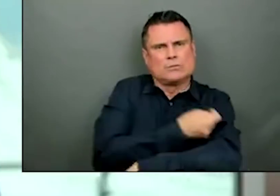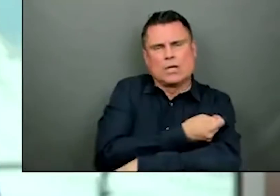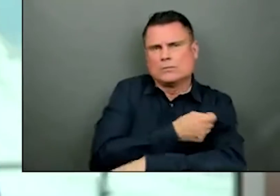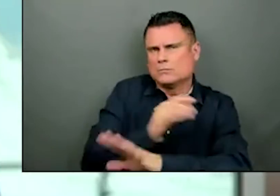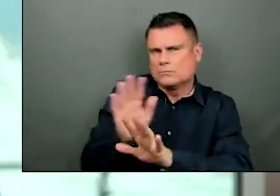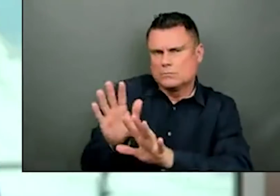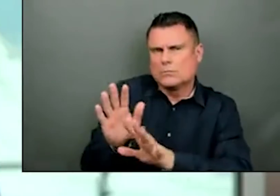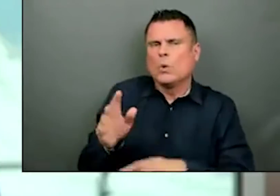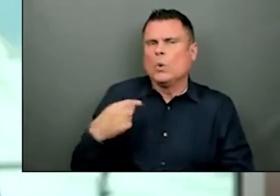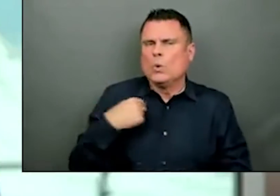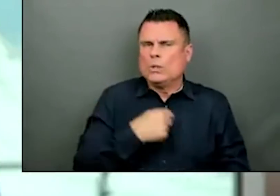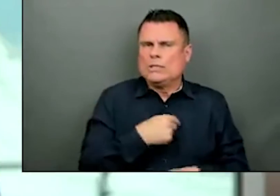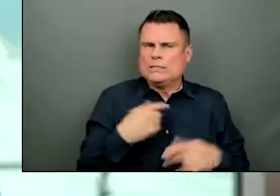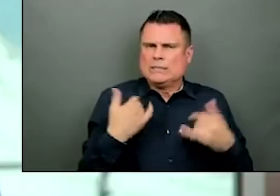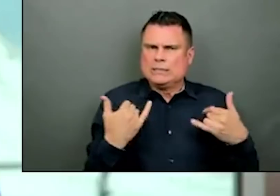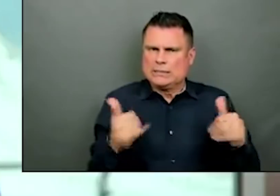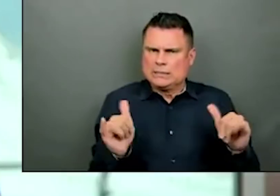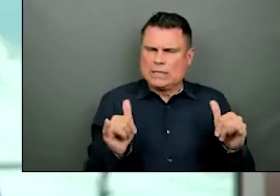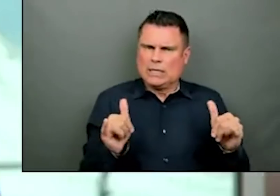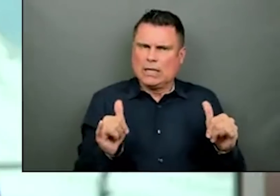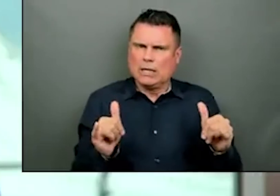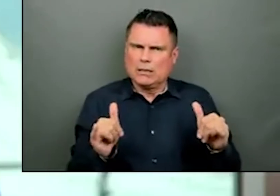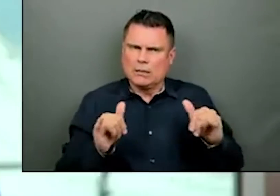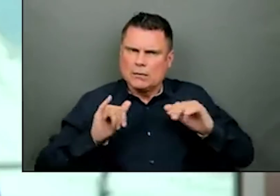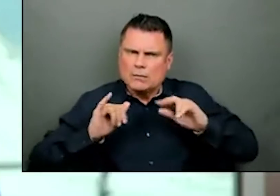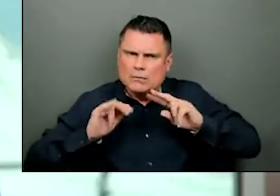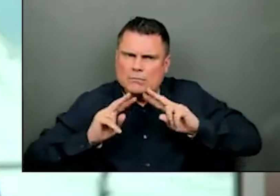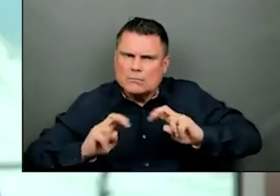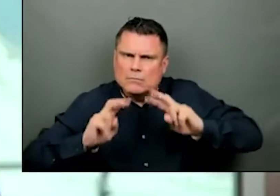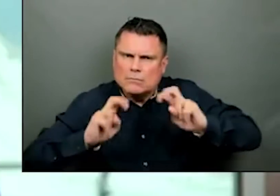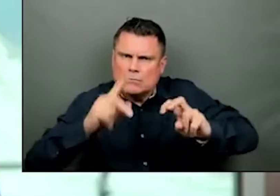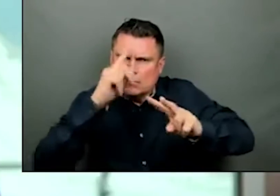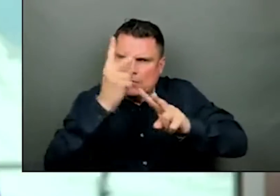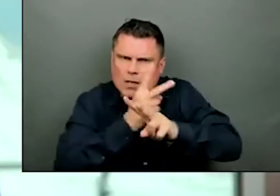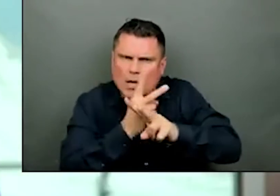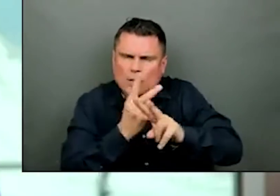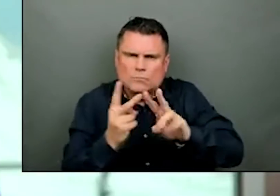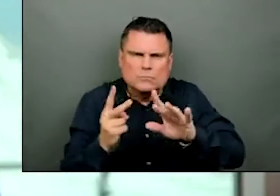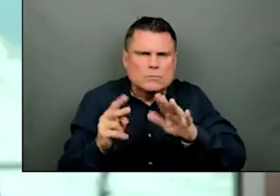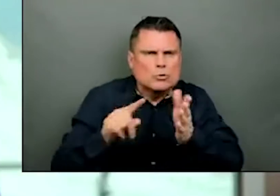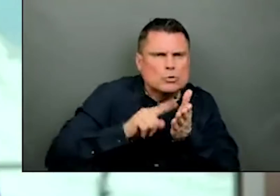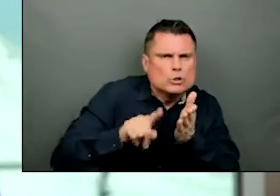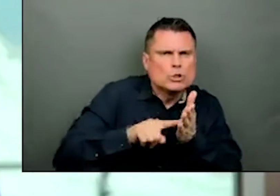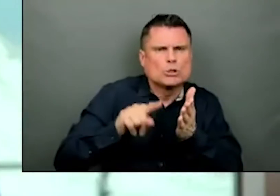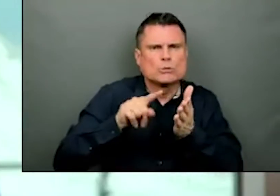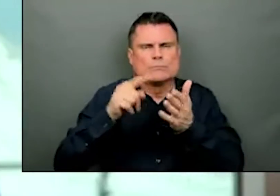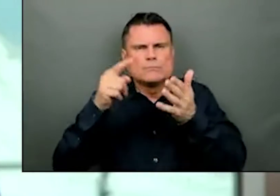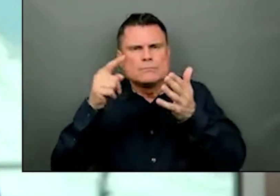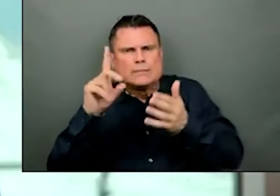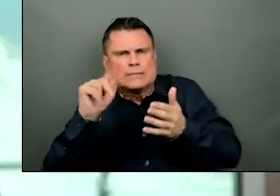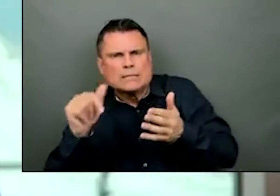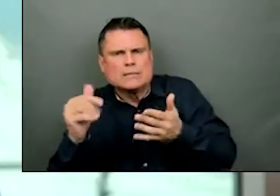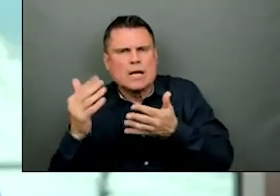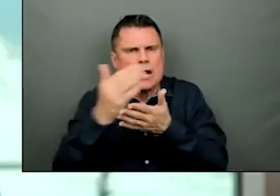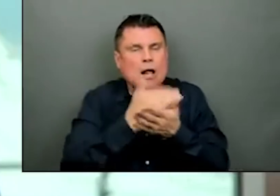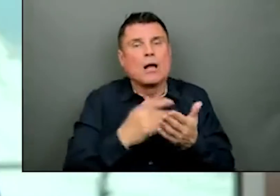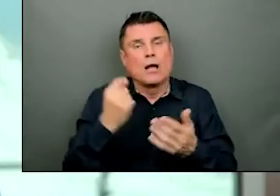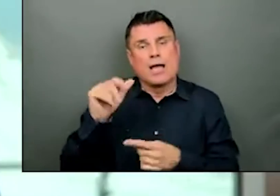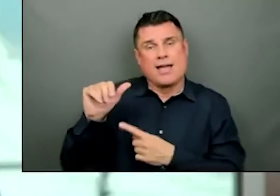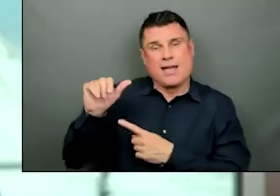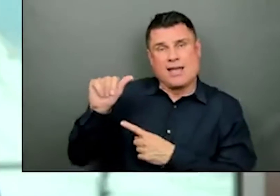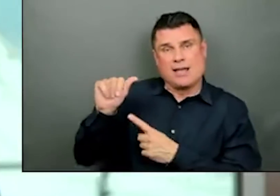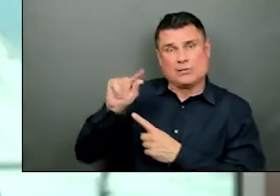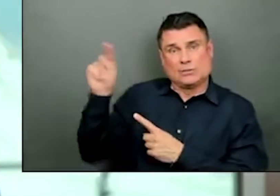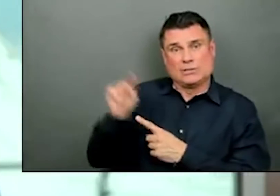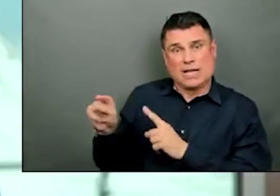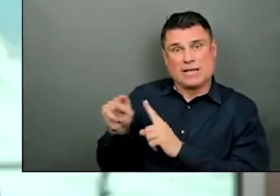The other thing that is happening right now in the UK, where this vaccine has been used in millions, tens of millions of people, is they are doing